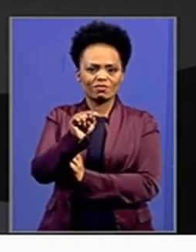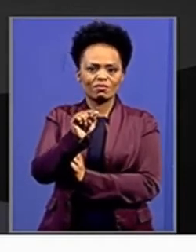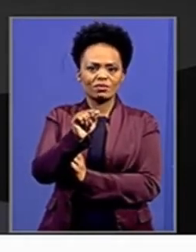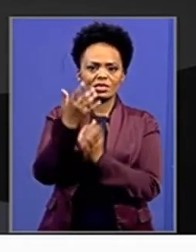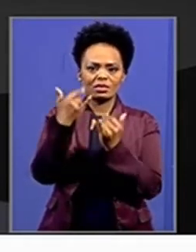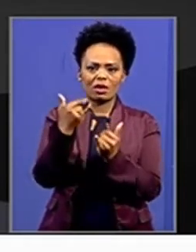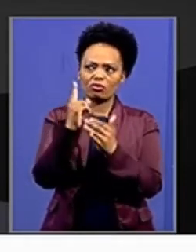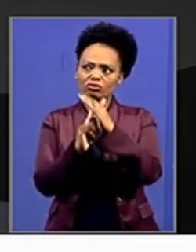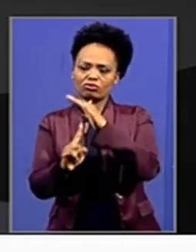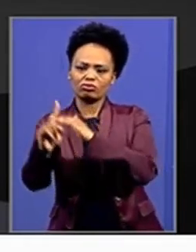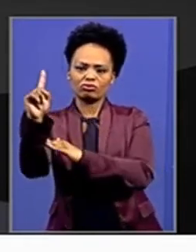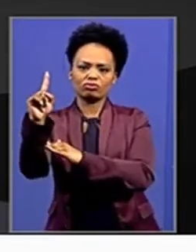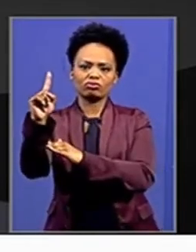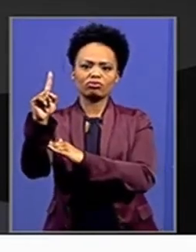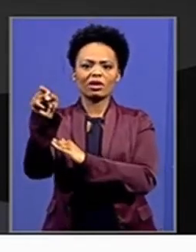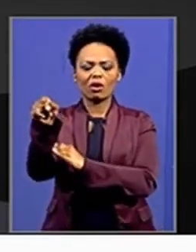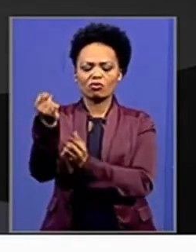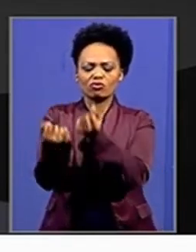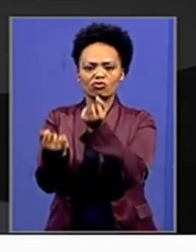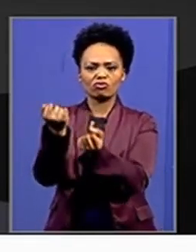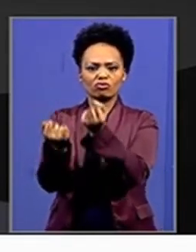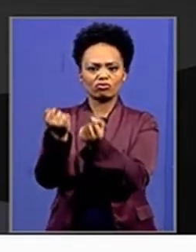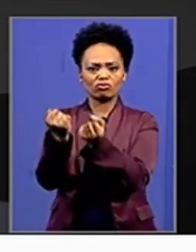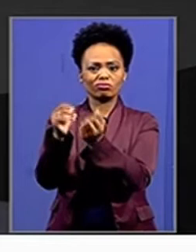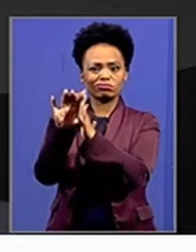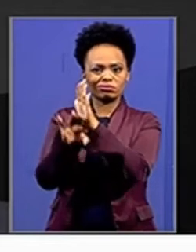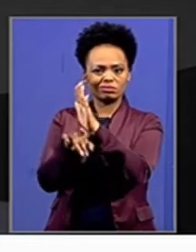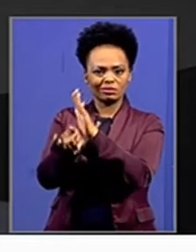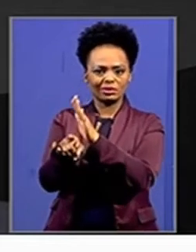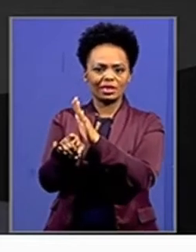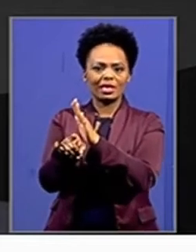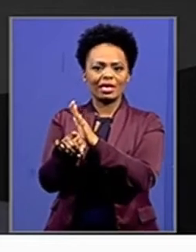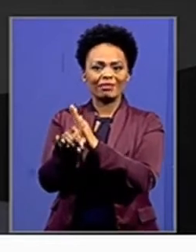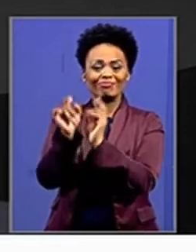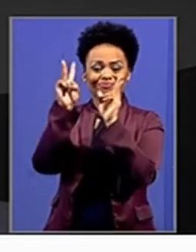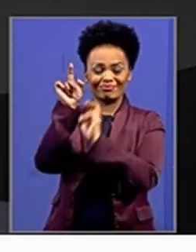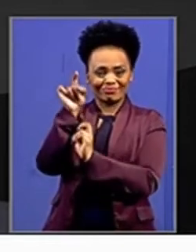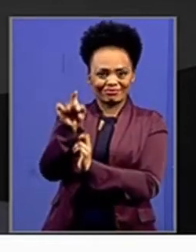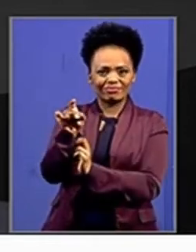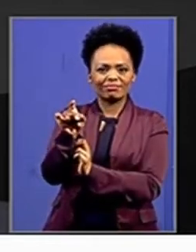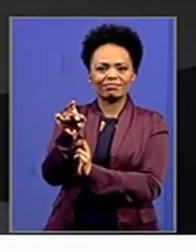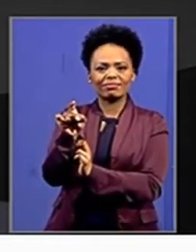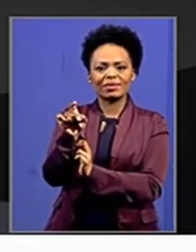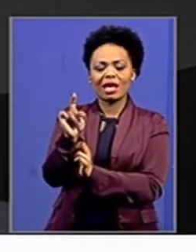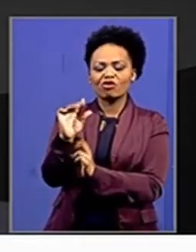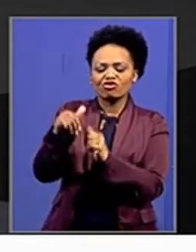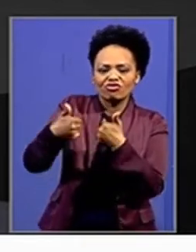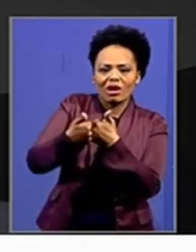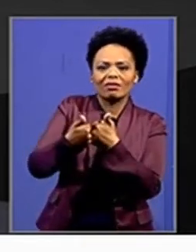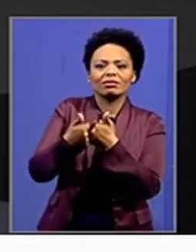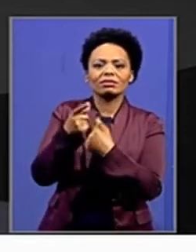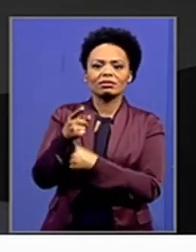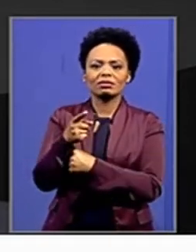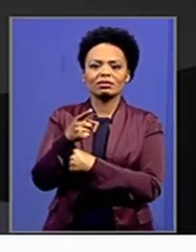Electoral Court is the matter that has its roots in the challenges that the ANC